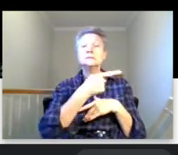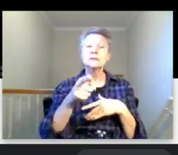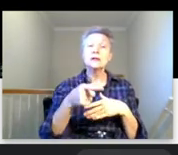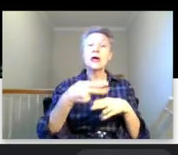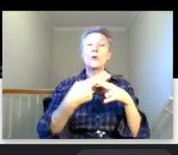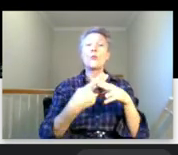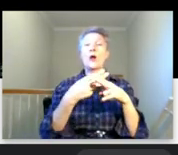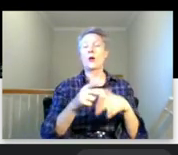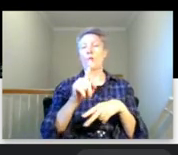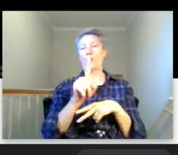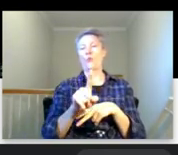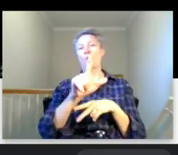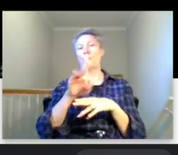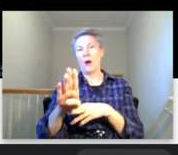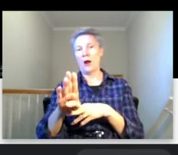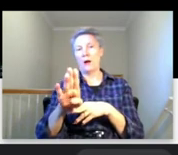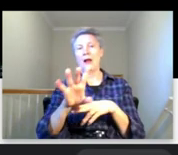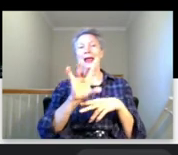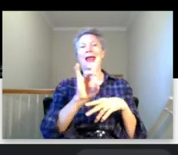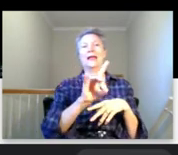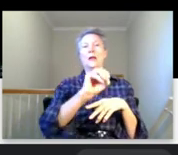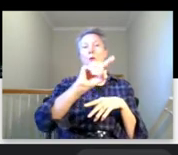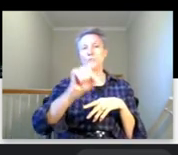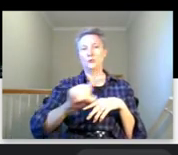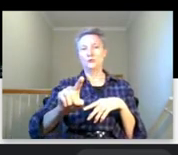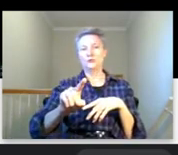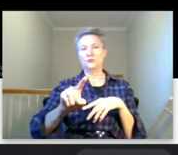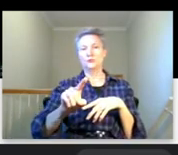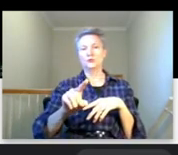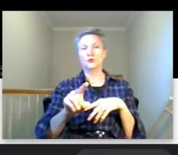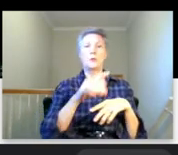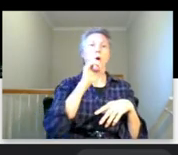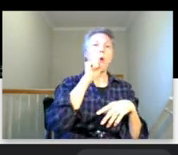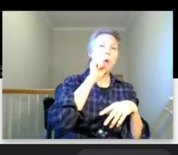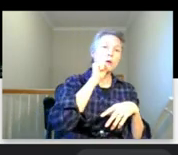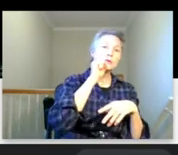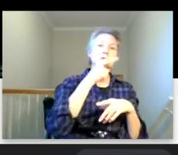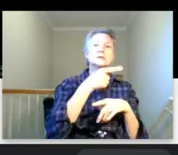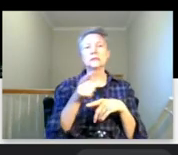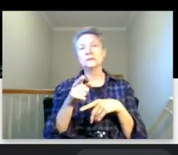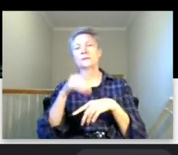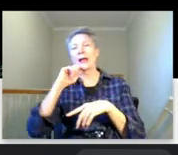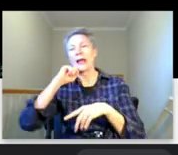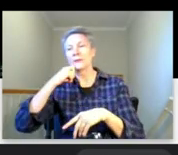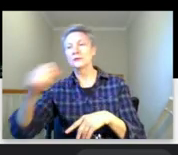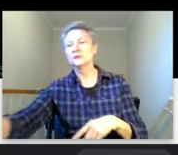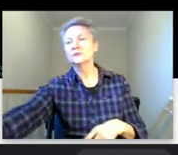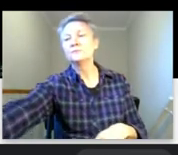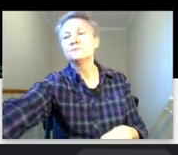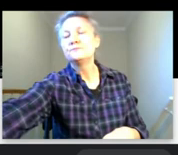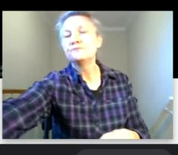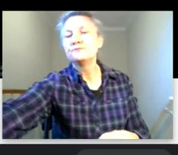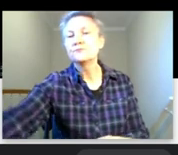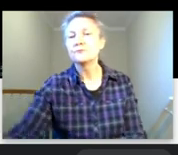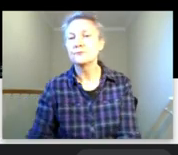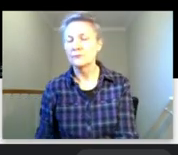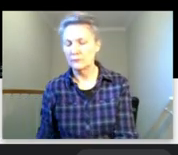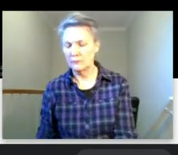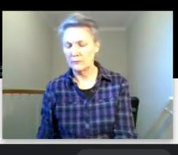1 pound, 8 ounces. So these are my oranges. These are my